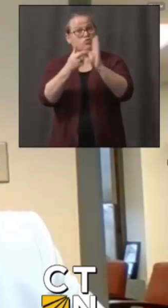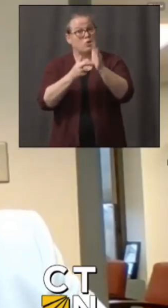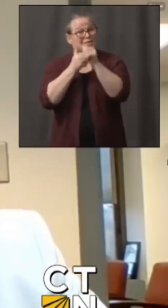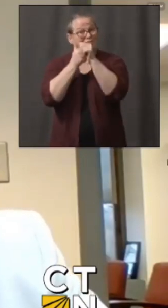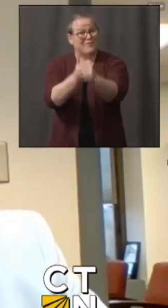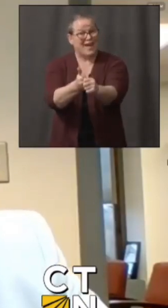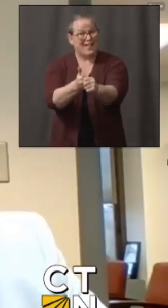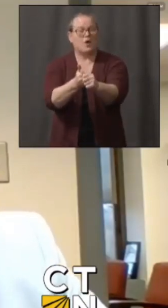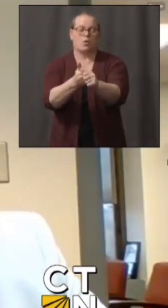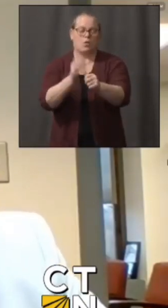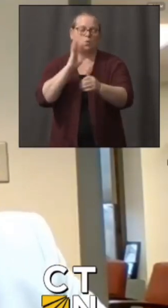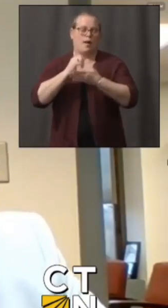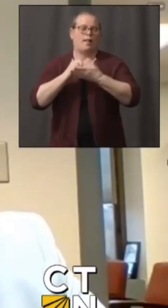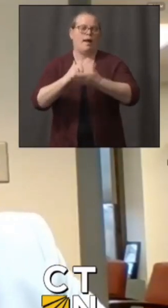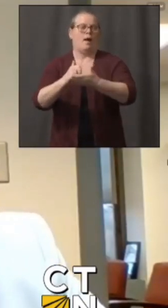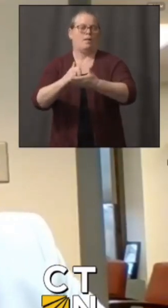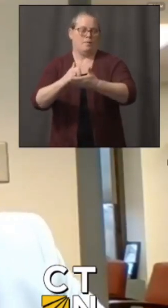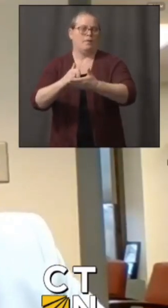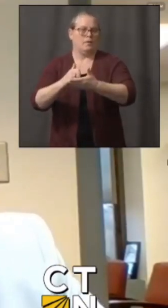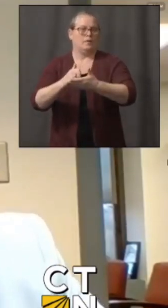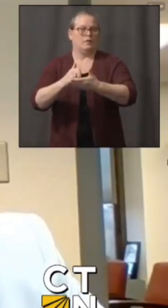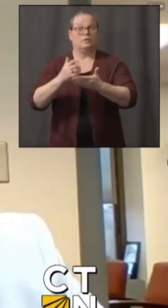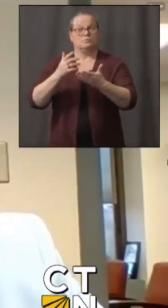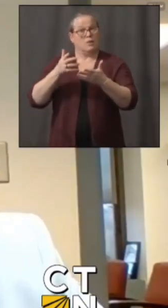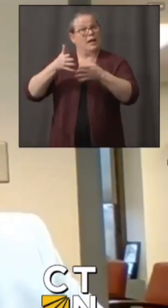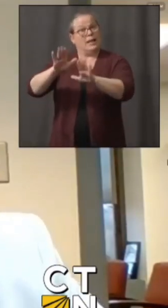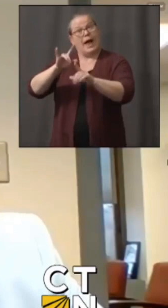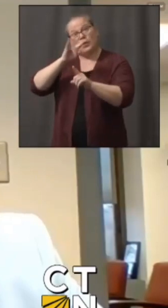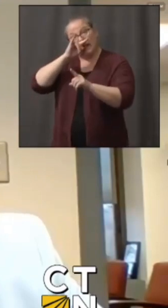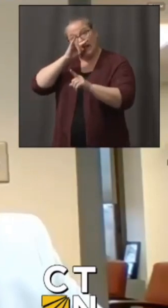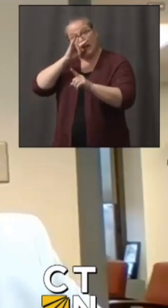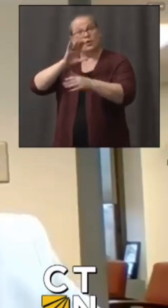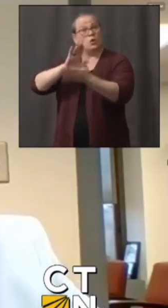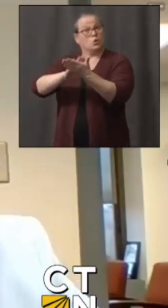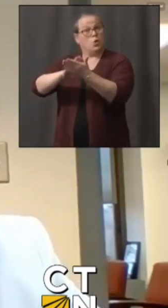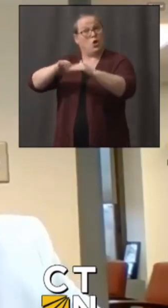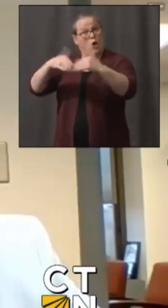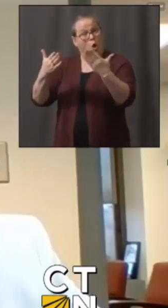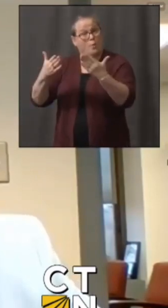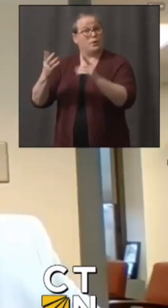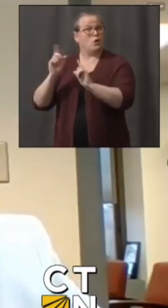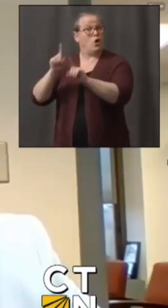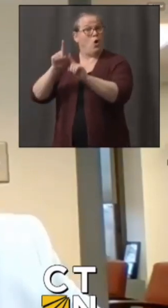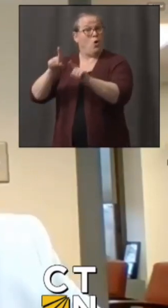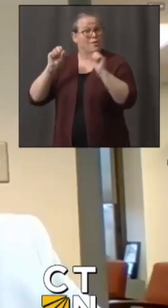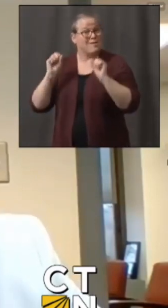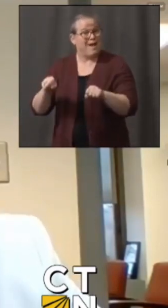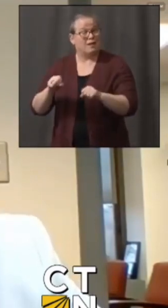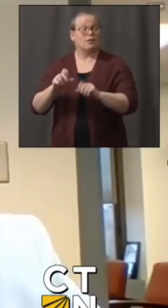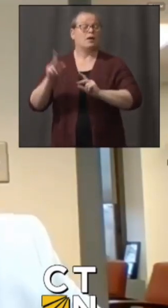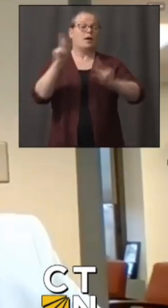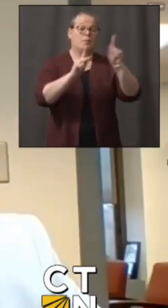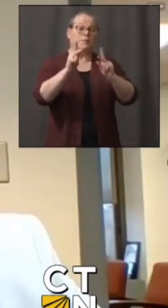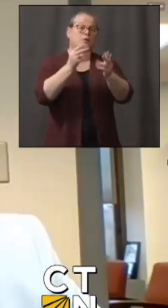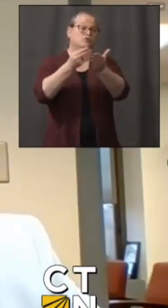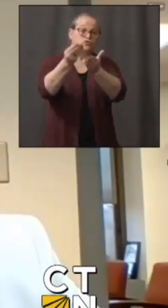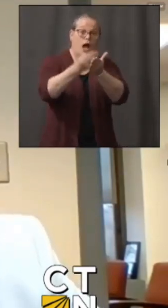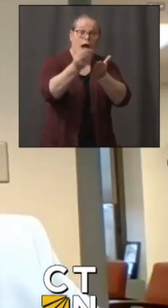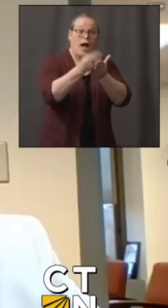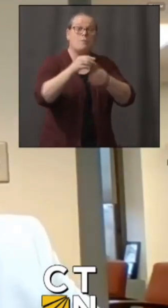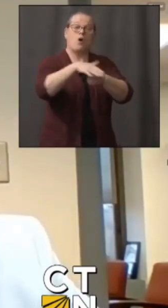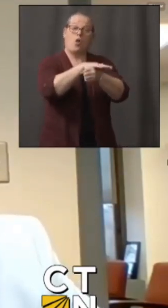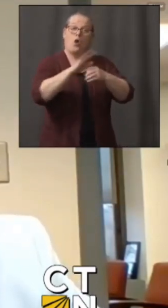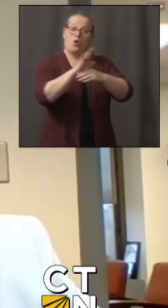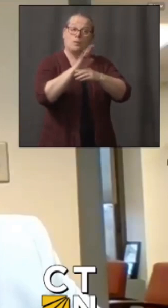be very helpful for us to keep the kids in school, to keep people conservatively shopping and supporting our local businesses,